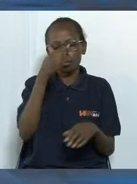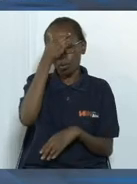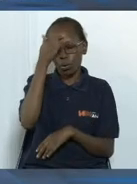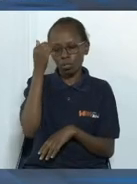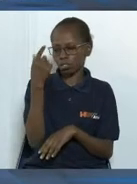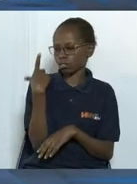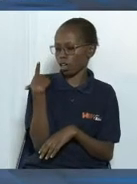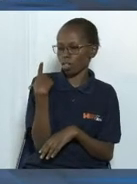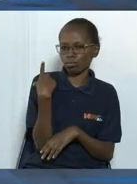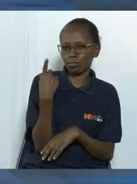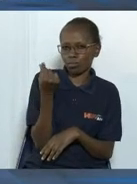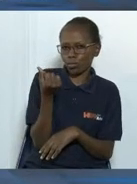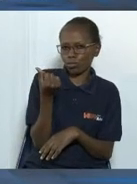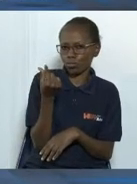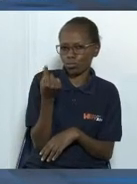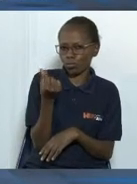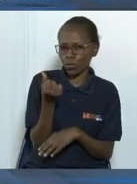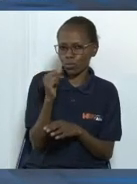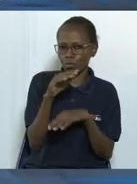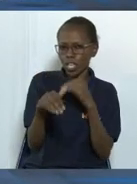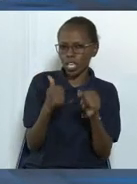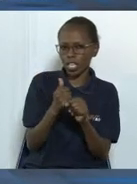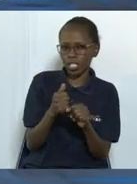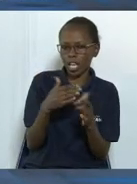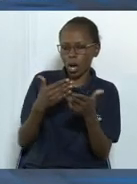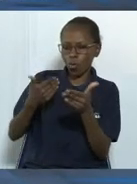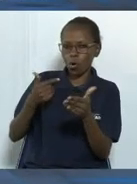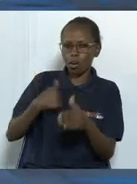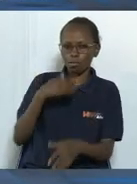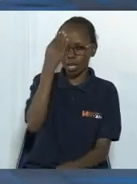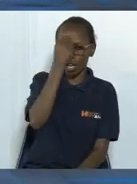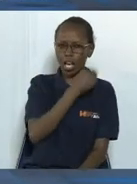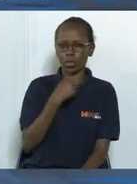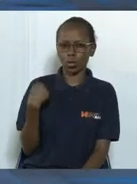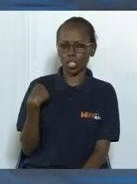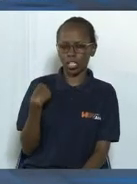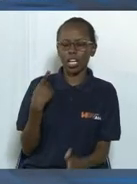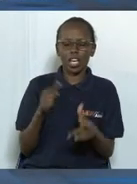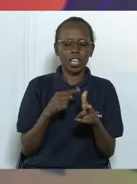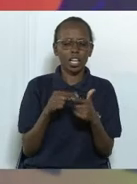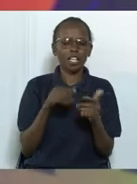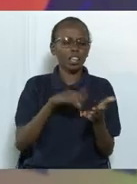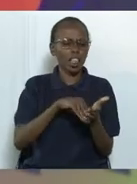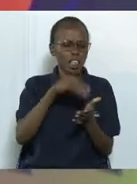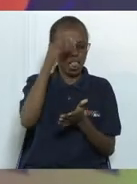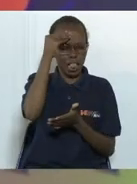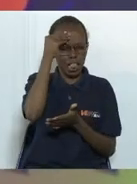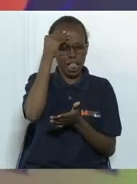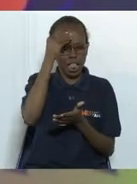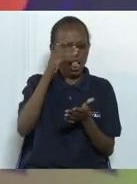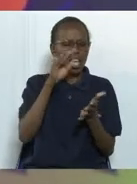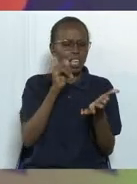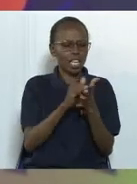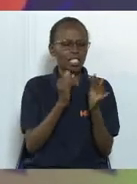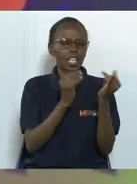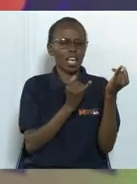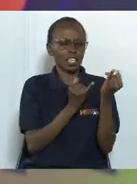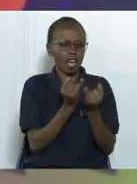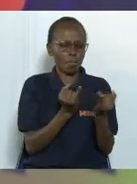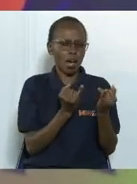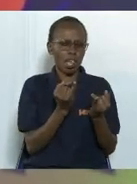years ago, I was a catechist, and I was teaching people those things, yeah? And I was telling them that the Sabbath is